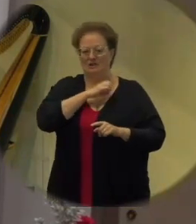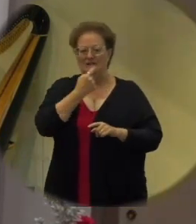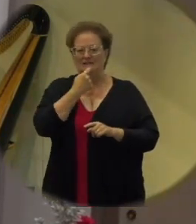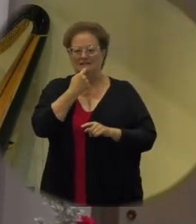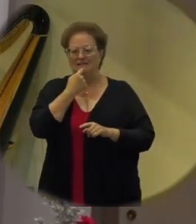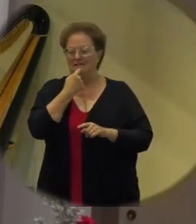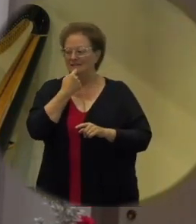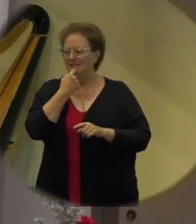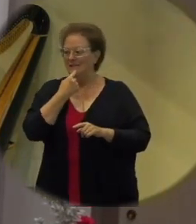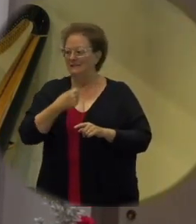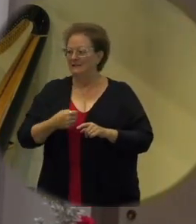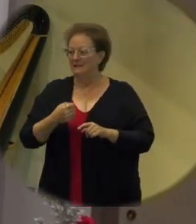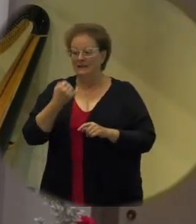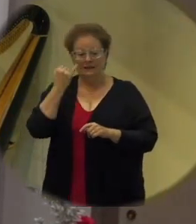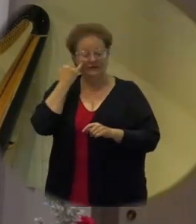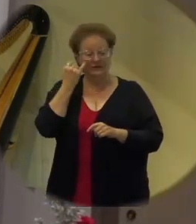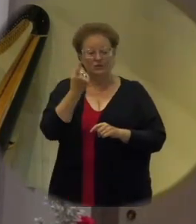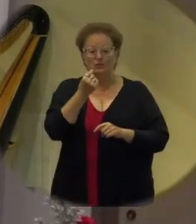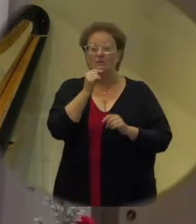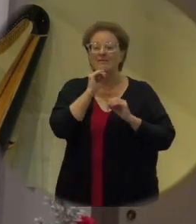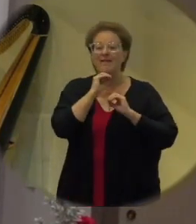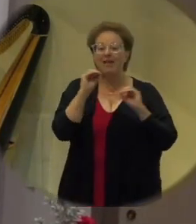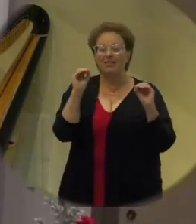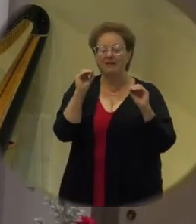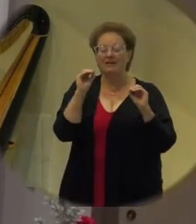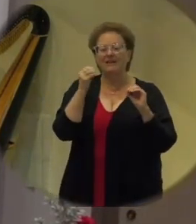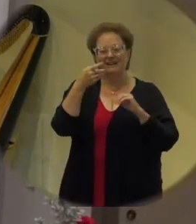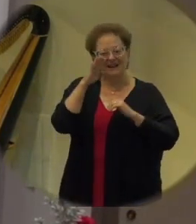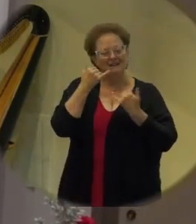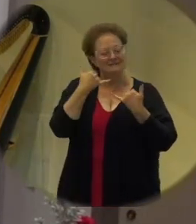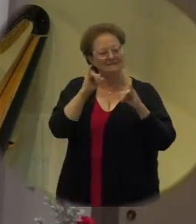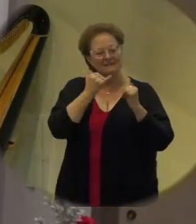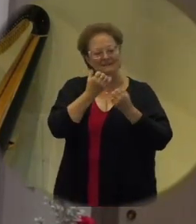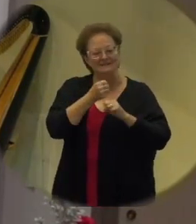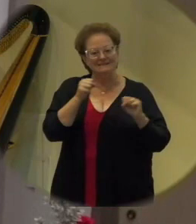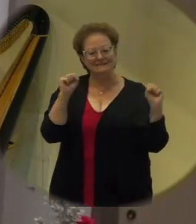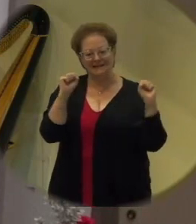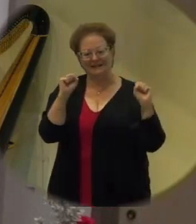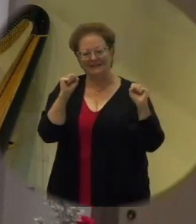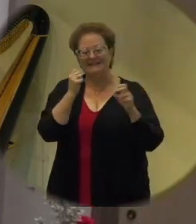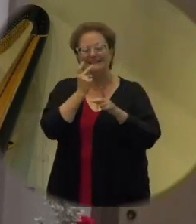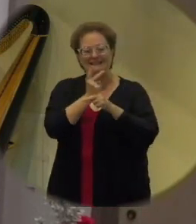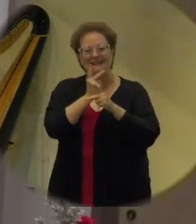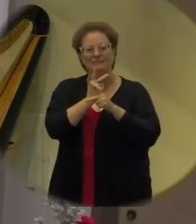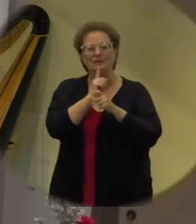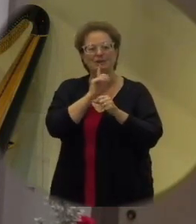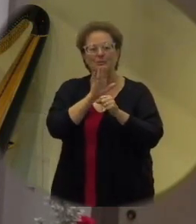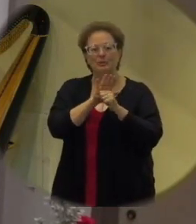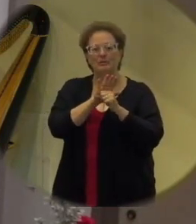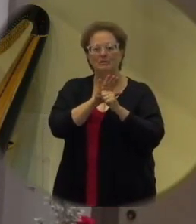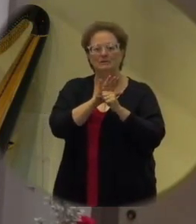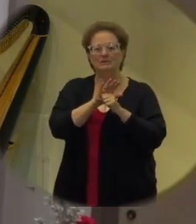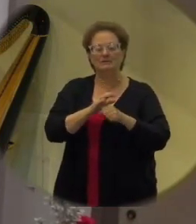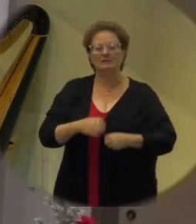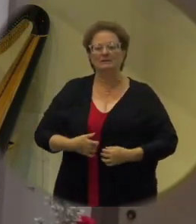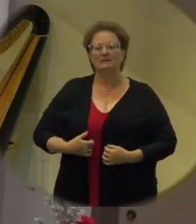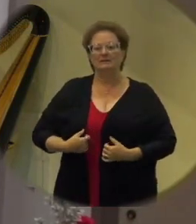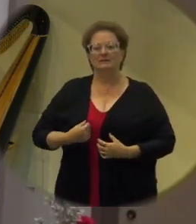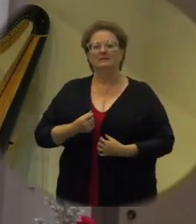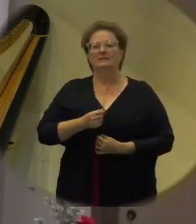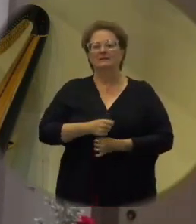to her, he said, look, if you don't do anything, God's still going to save us because he keeps his promises, but it's not going to be good for